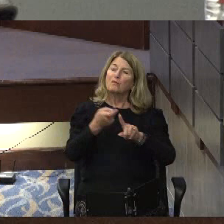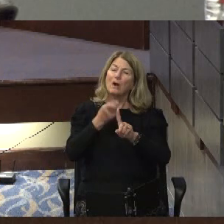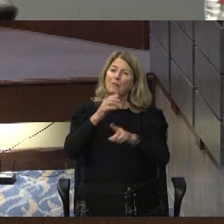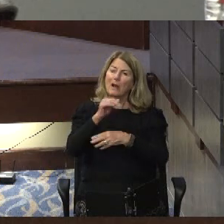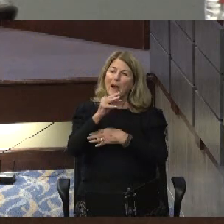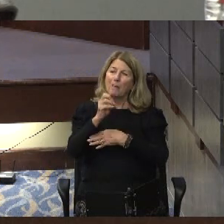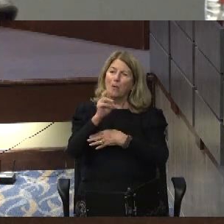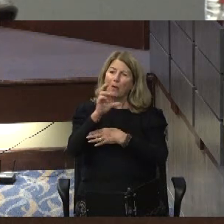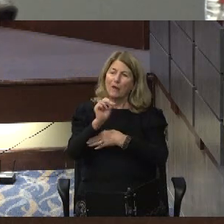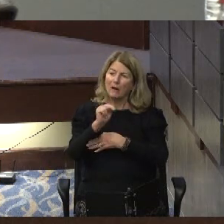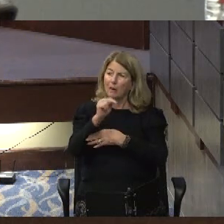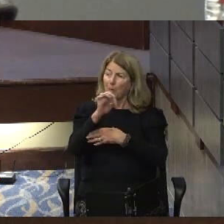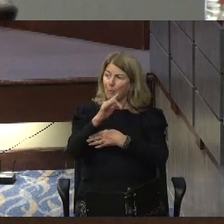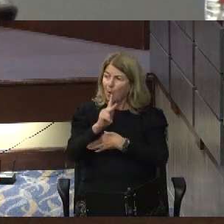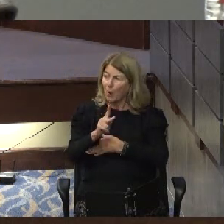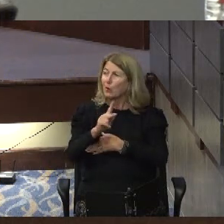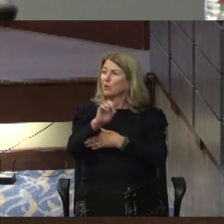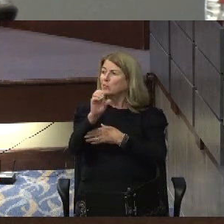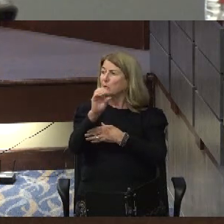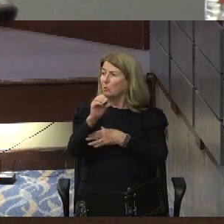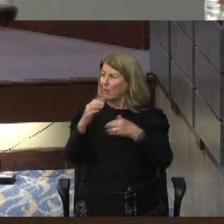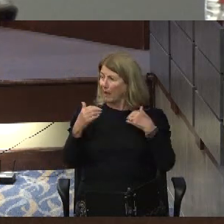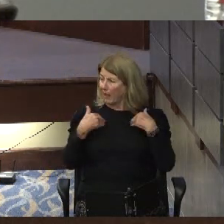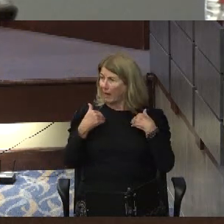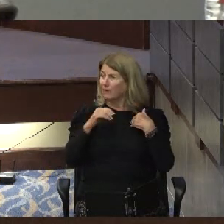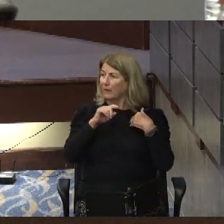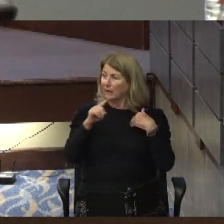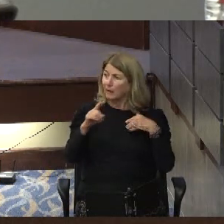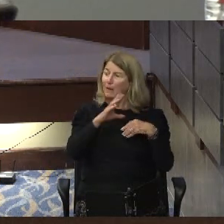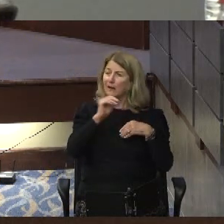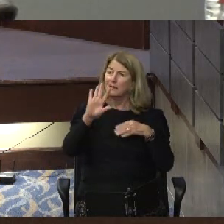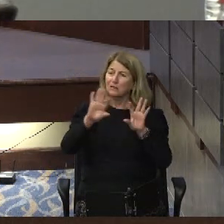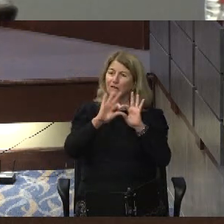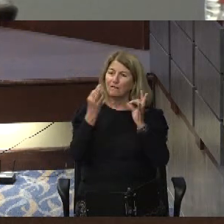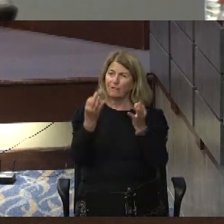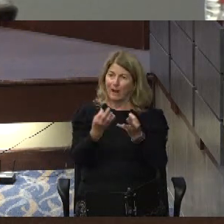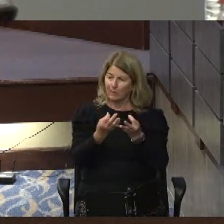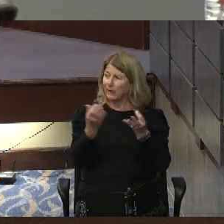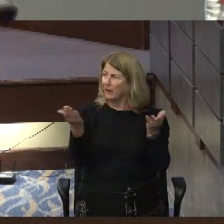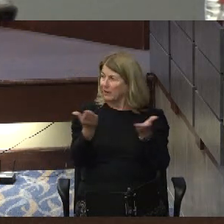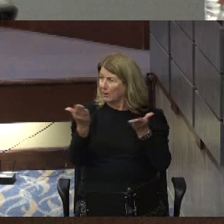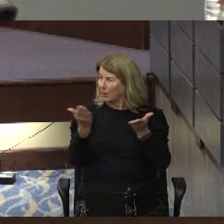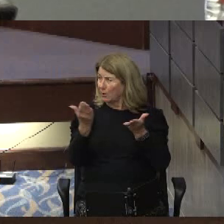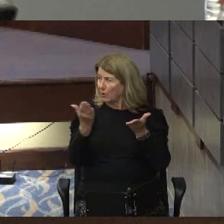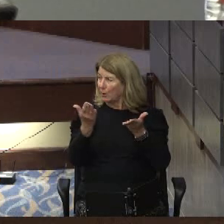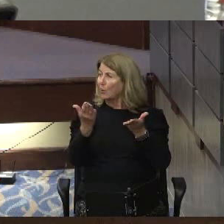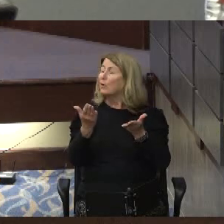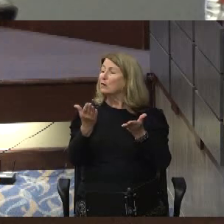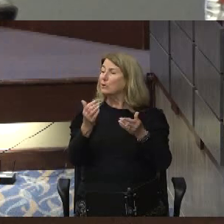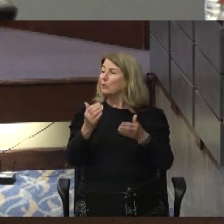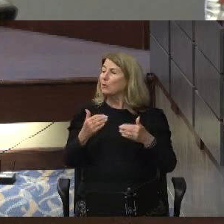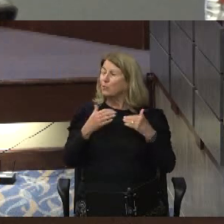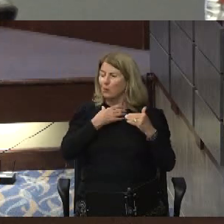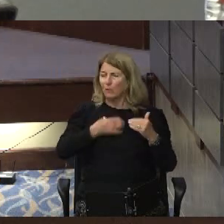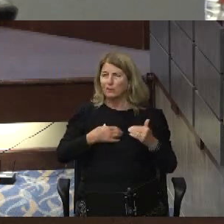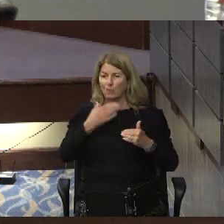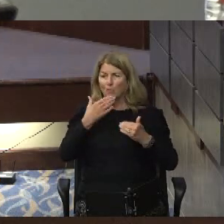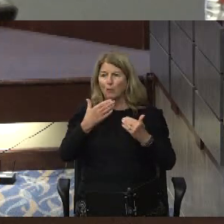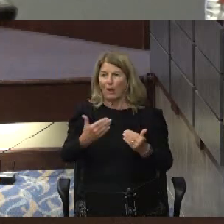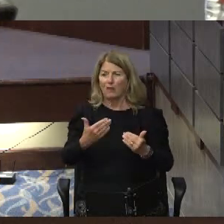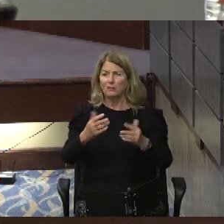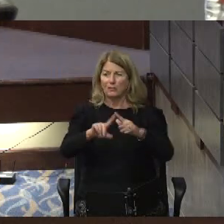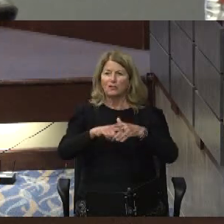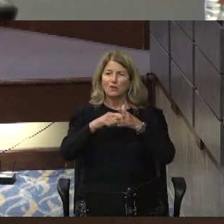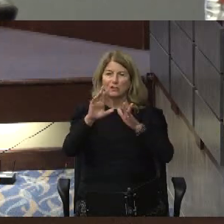family here as well that are wishing him well wishes as he launches into retirement. And I think that says a lot